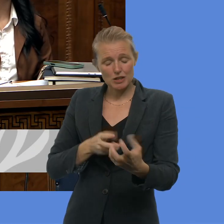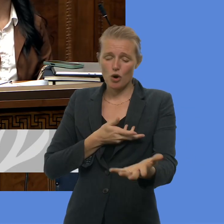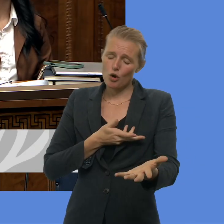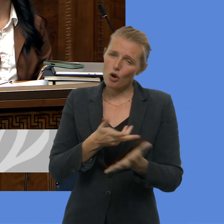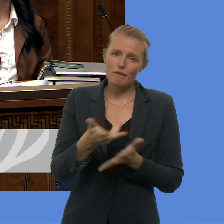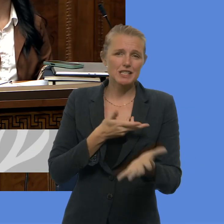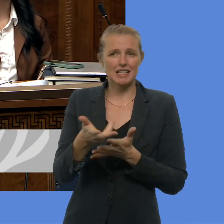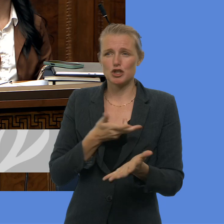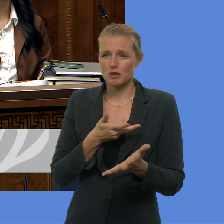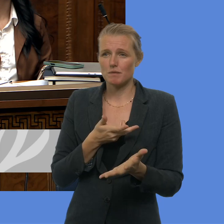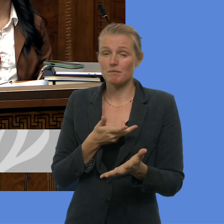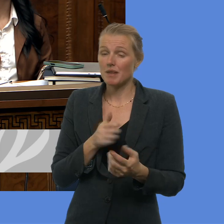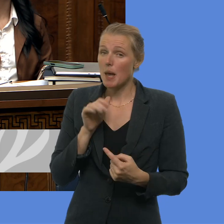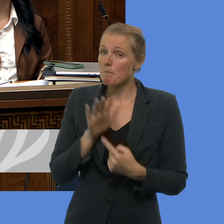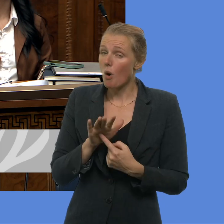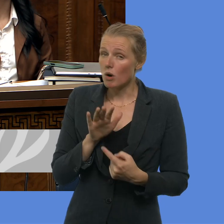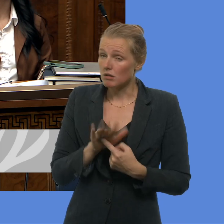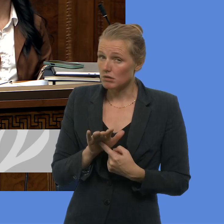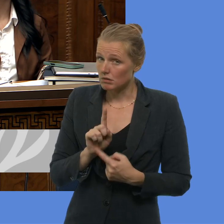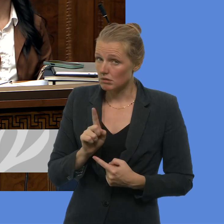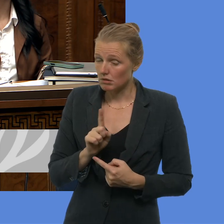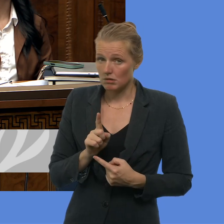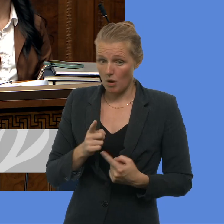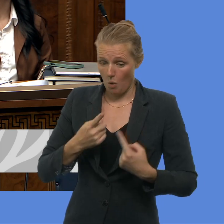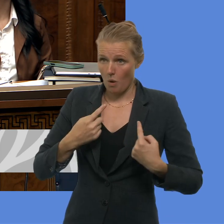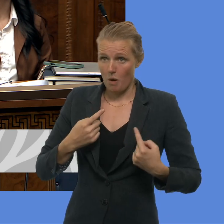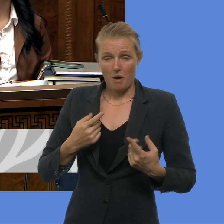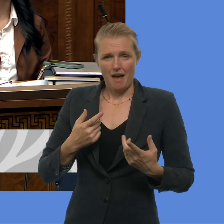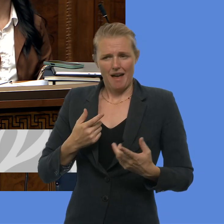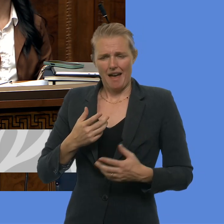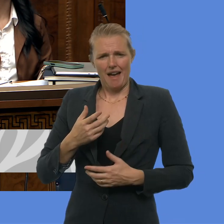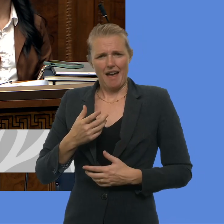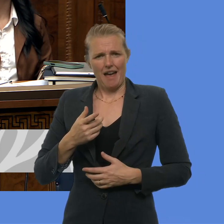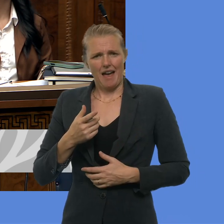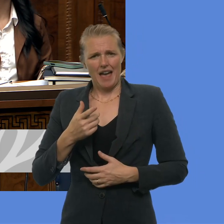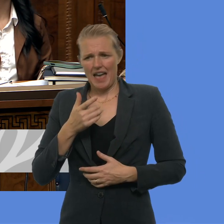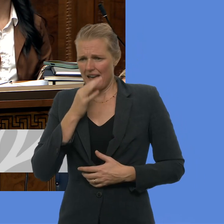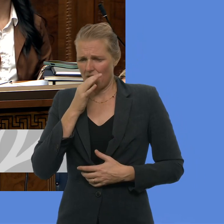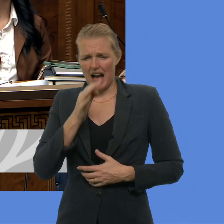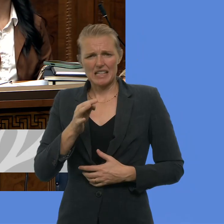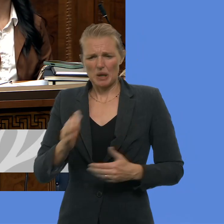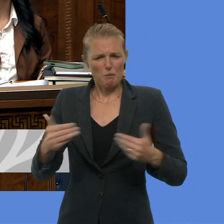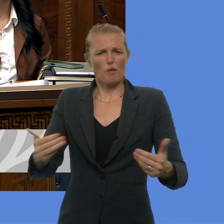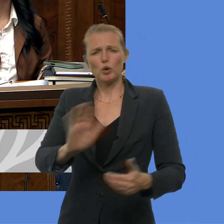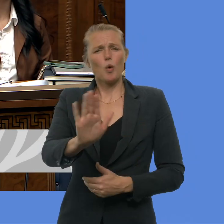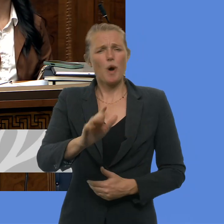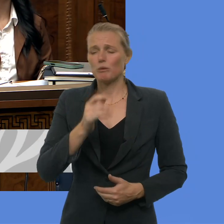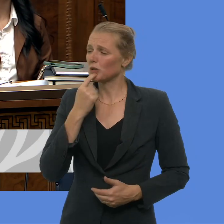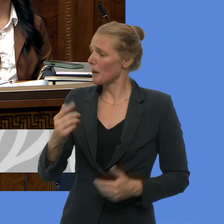conversation. I think it's really, really important that if we're going to help, never asking anybody to move on, but if we're going to move forward,